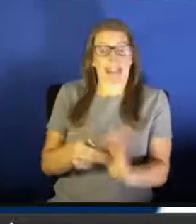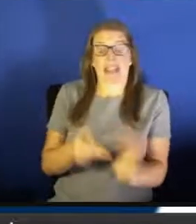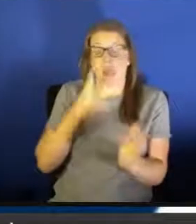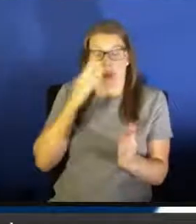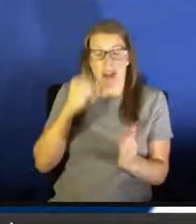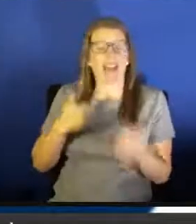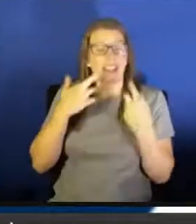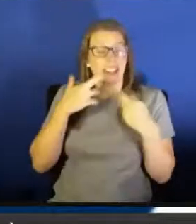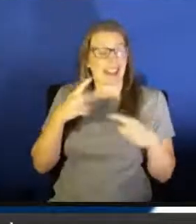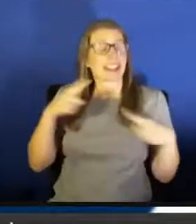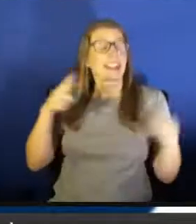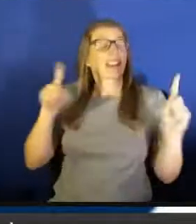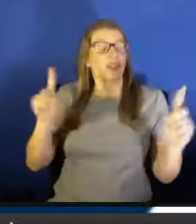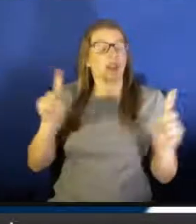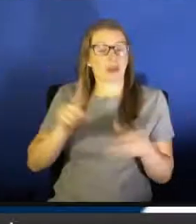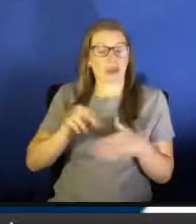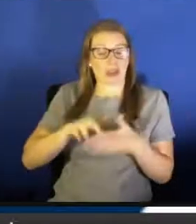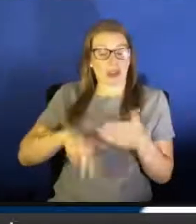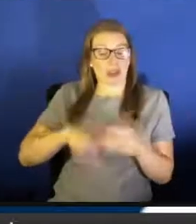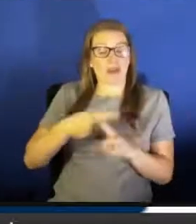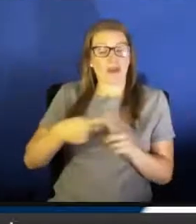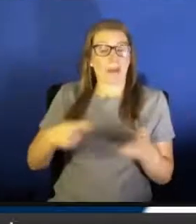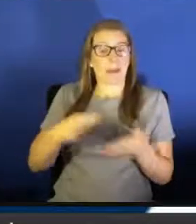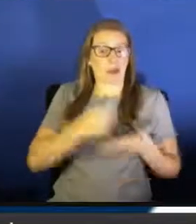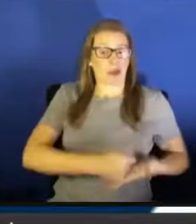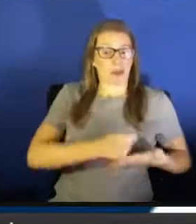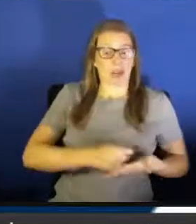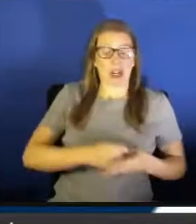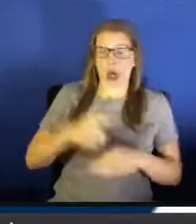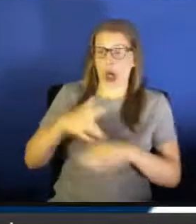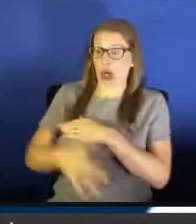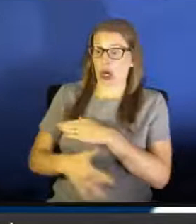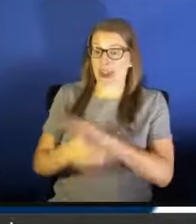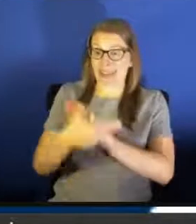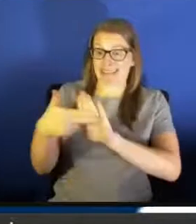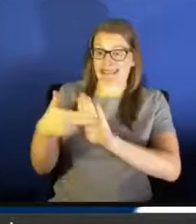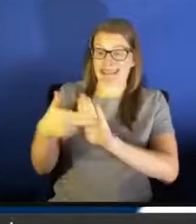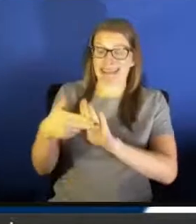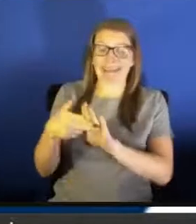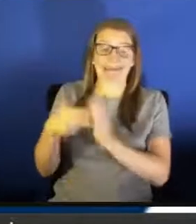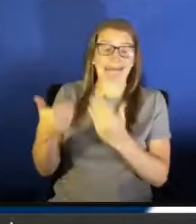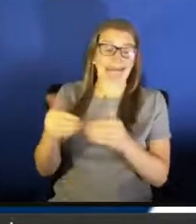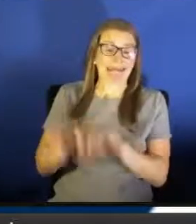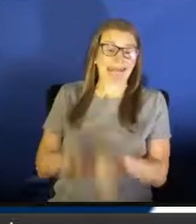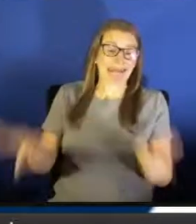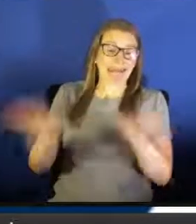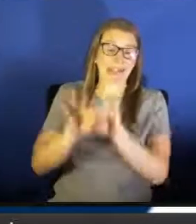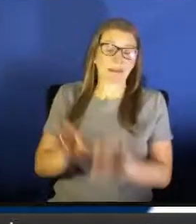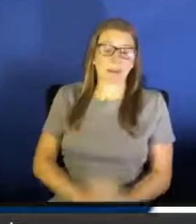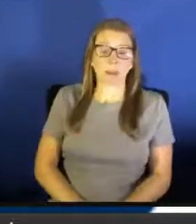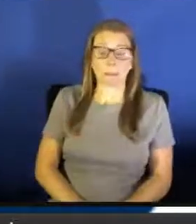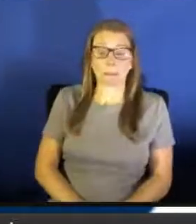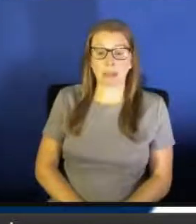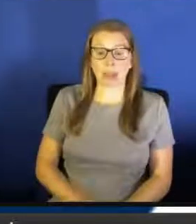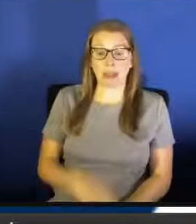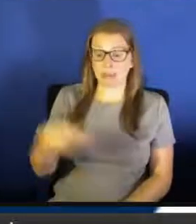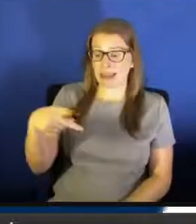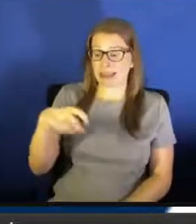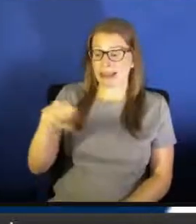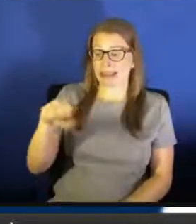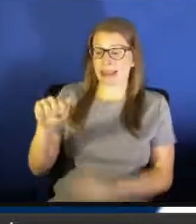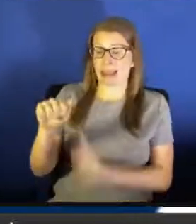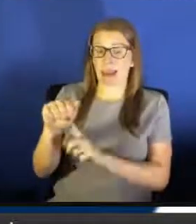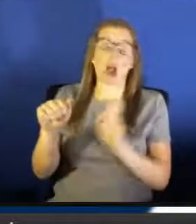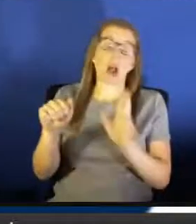from treatment and cure, early diagnosis is key. So my perspective on PSA is that, or